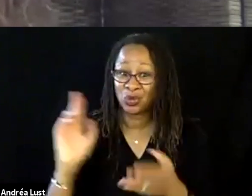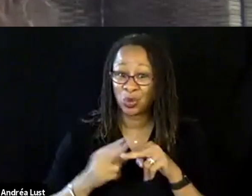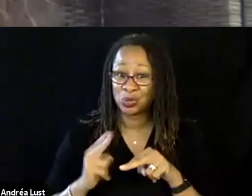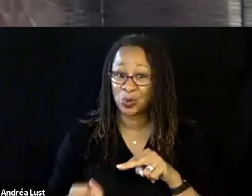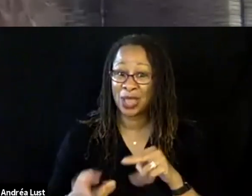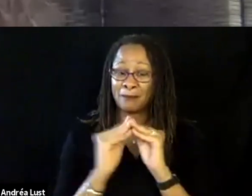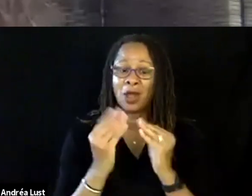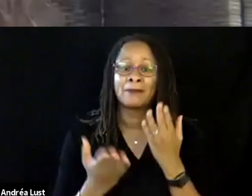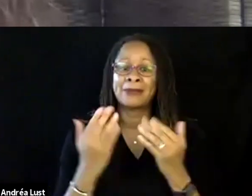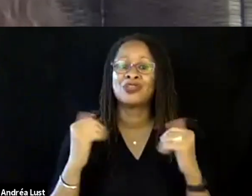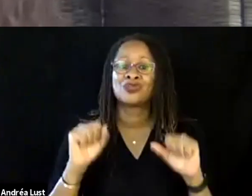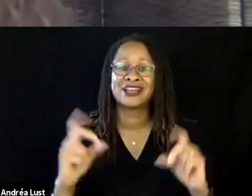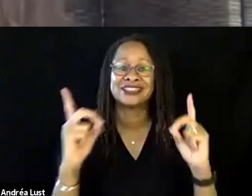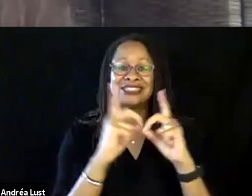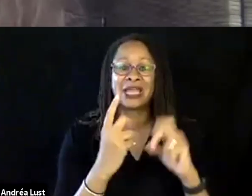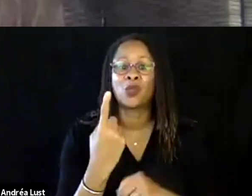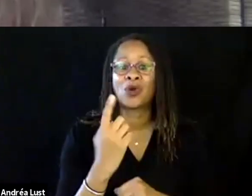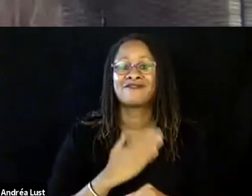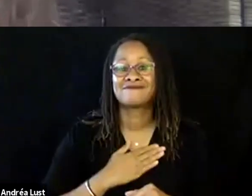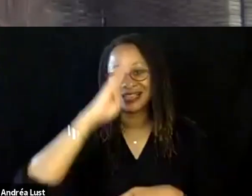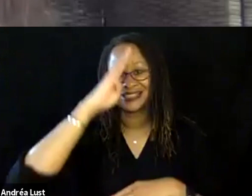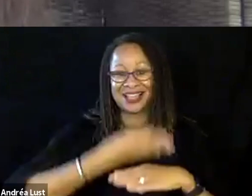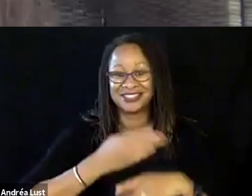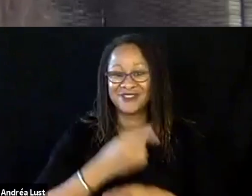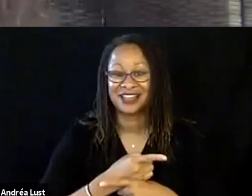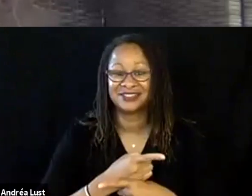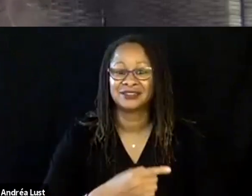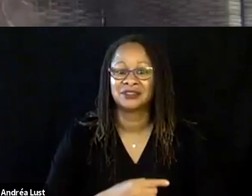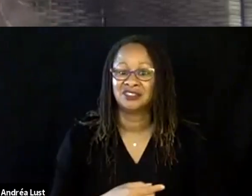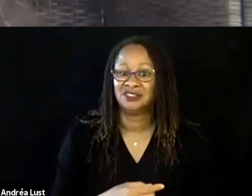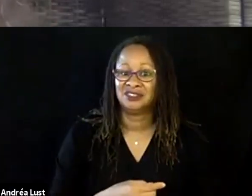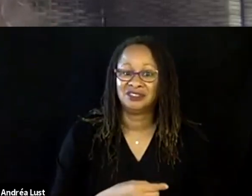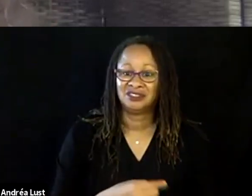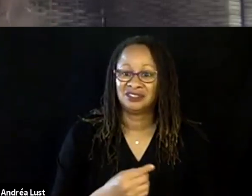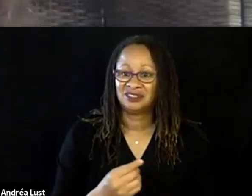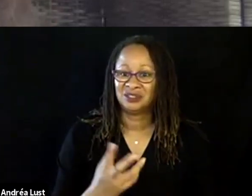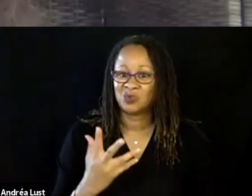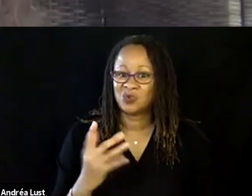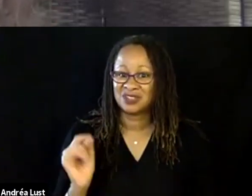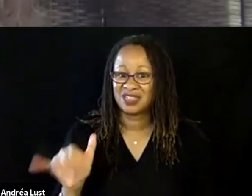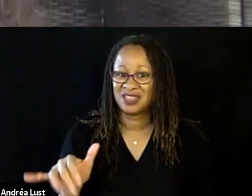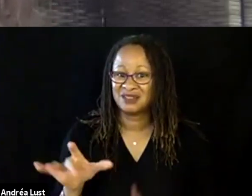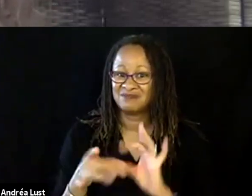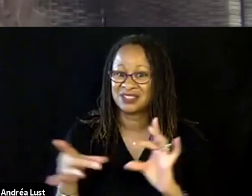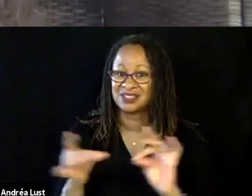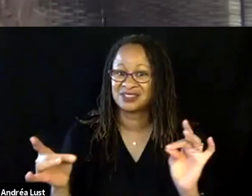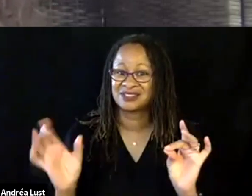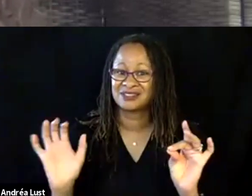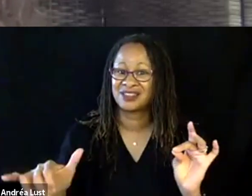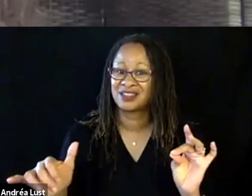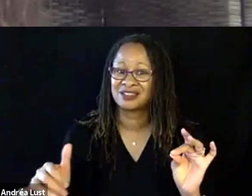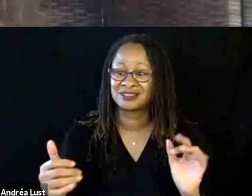you may be able to date one of my sons, right? It's like, what is that, you know, message? So anyway,